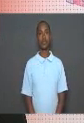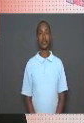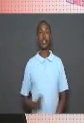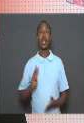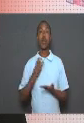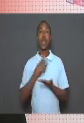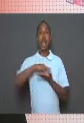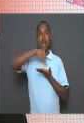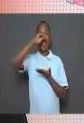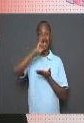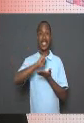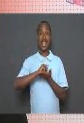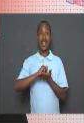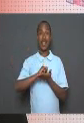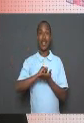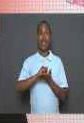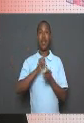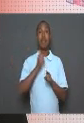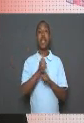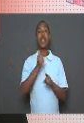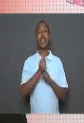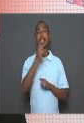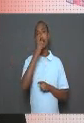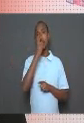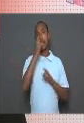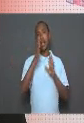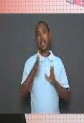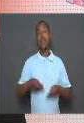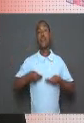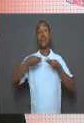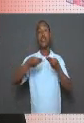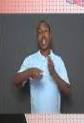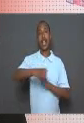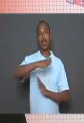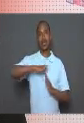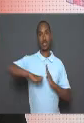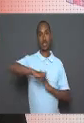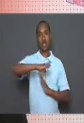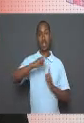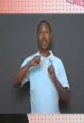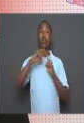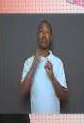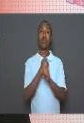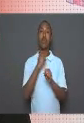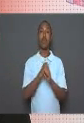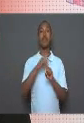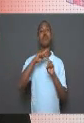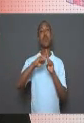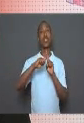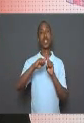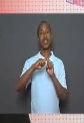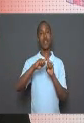We learned that metals typically lose electrons to form